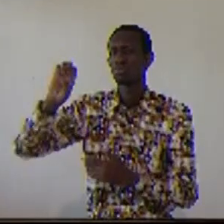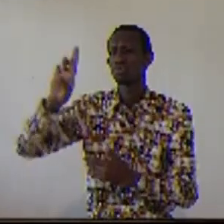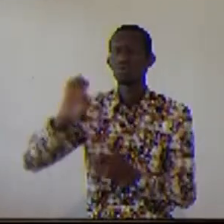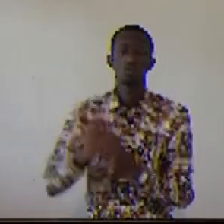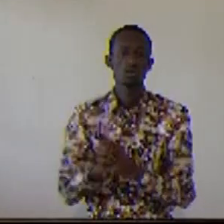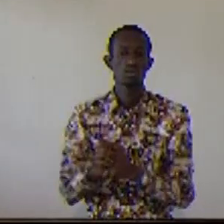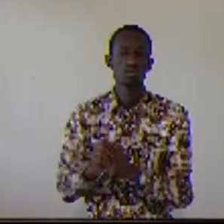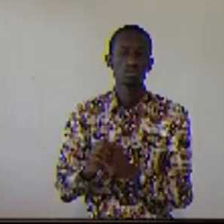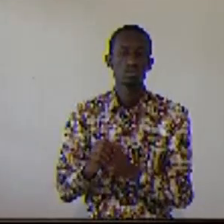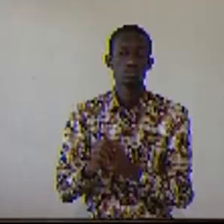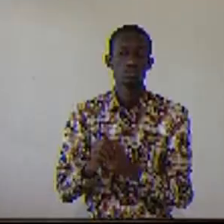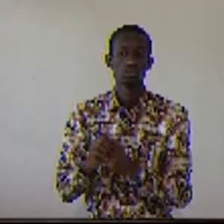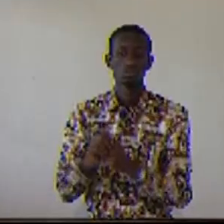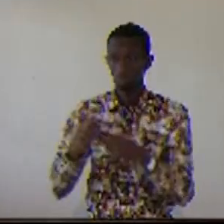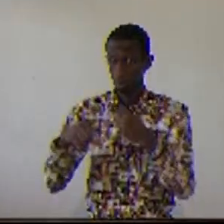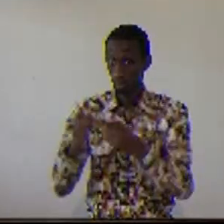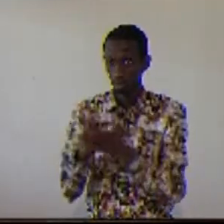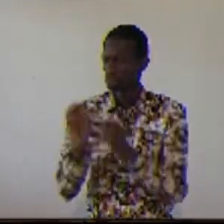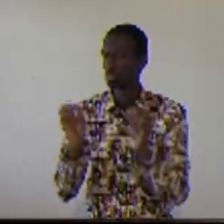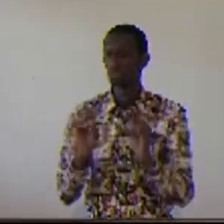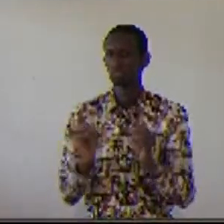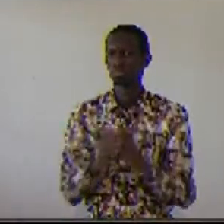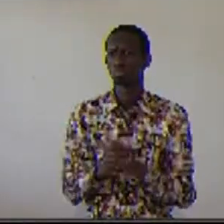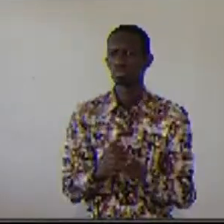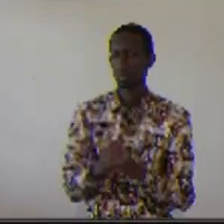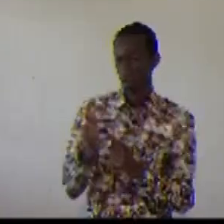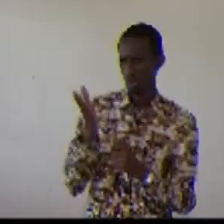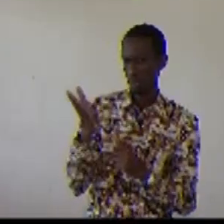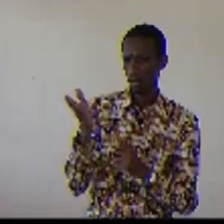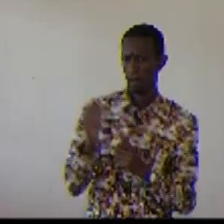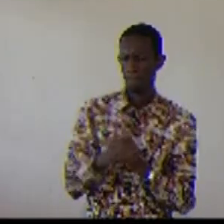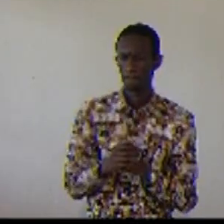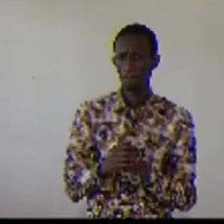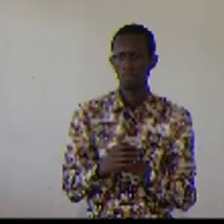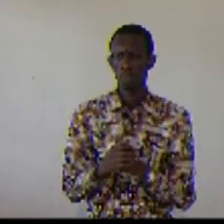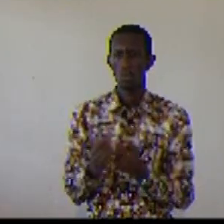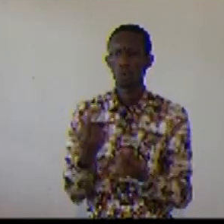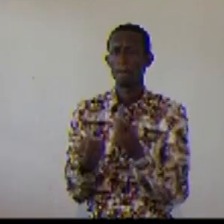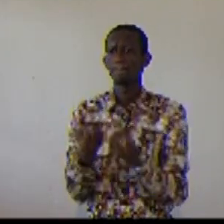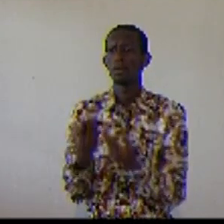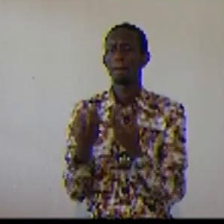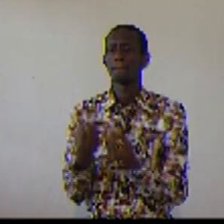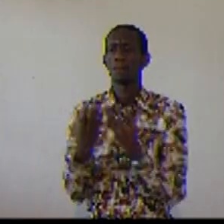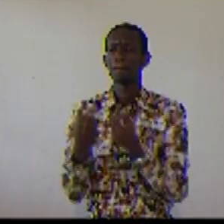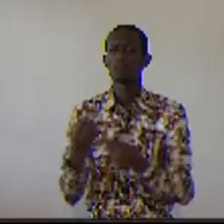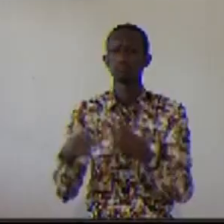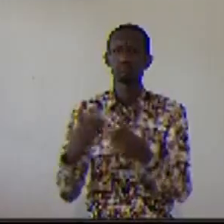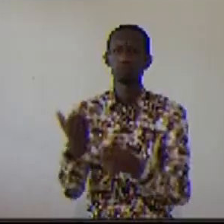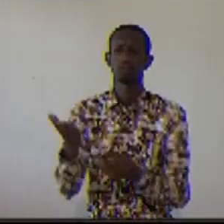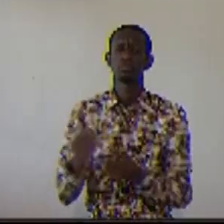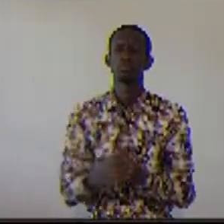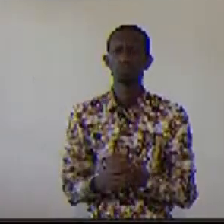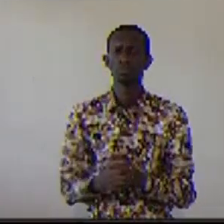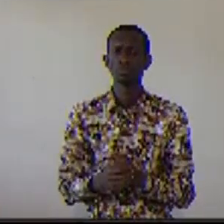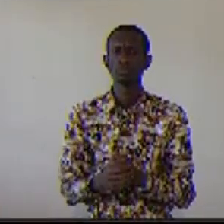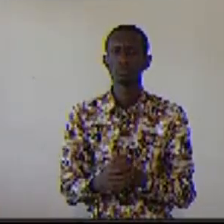therefore burning is slowed down. When iron filings and iron nails are left exposed in air for